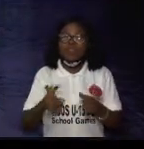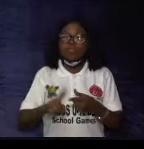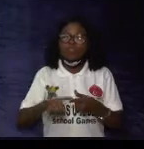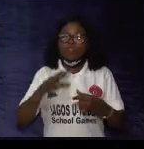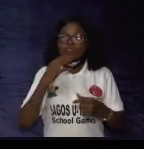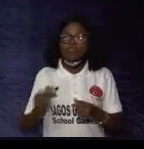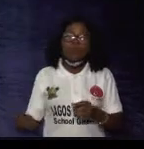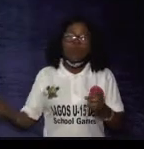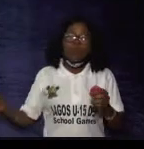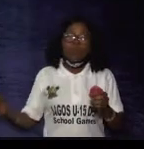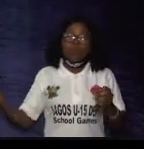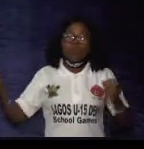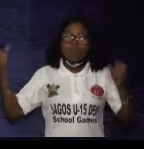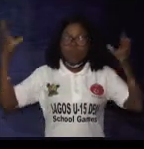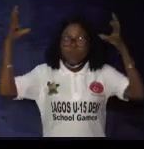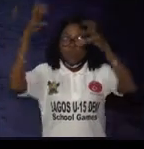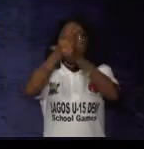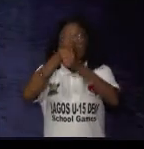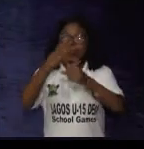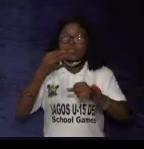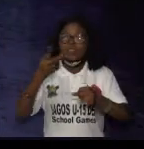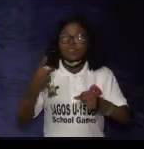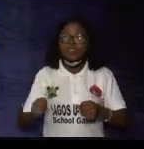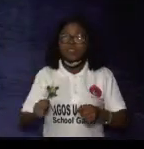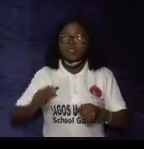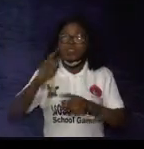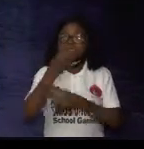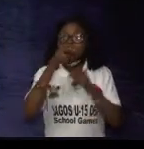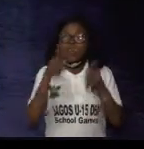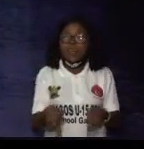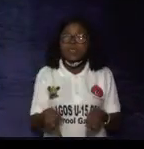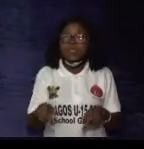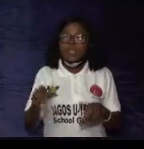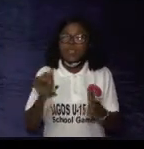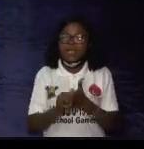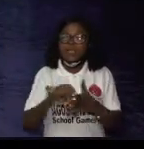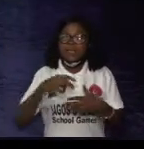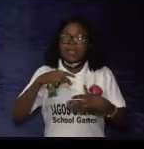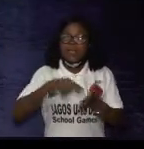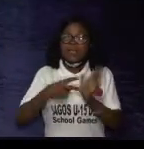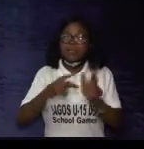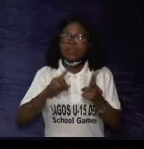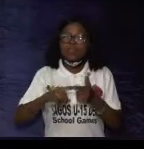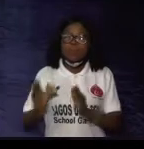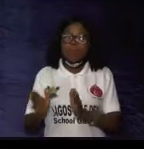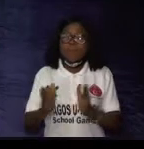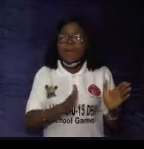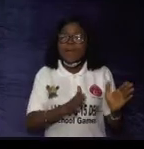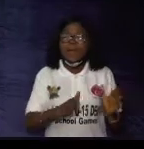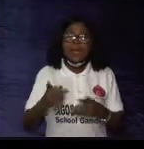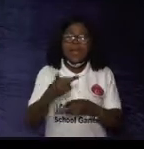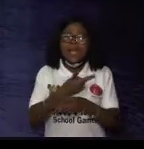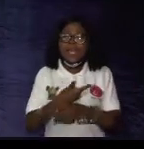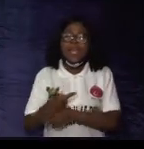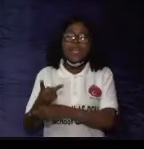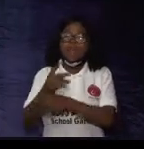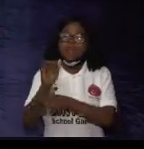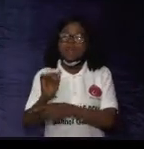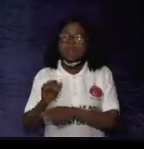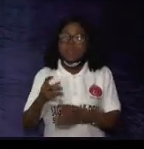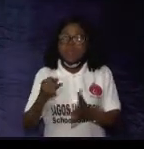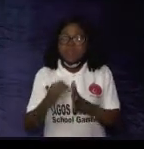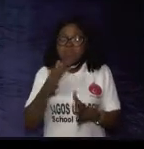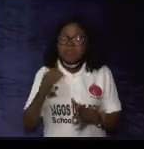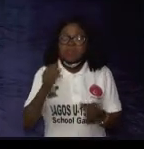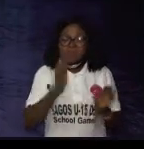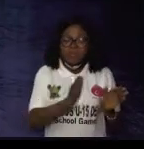strategy to defeat the opponents. That is to plan carefully. This is how we are going to do it. If you do it